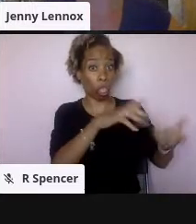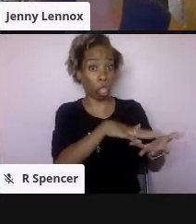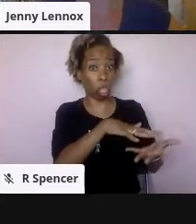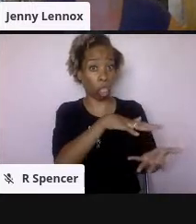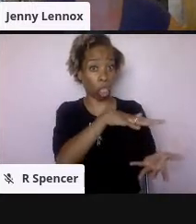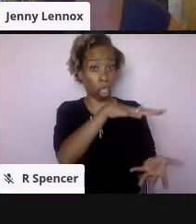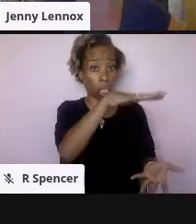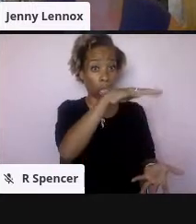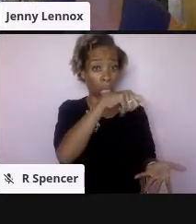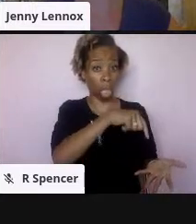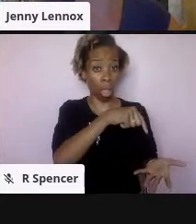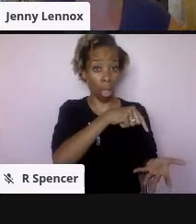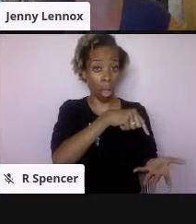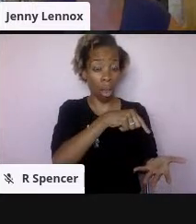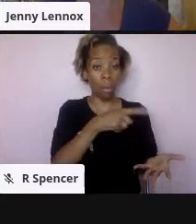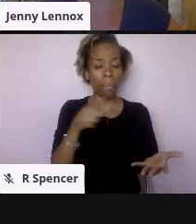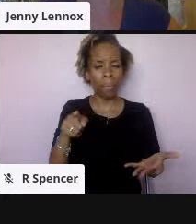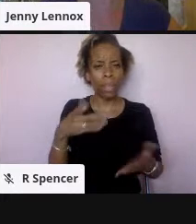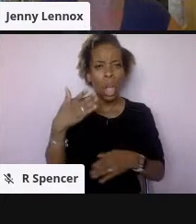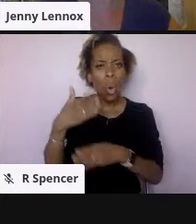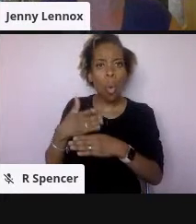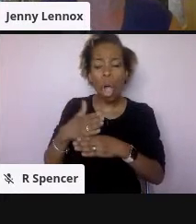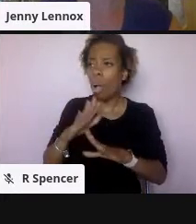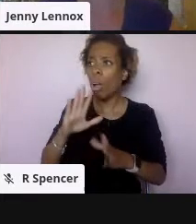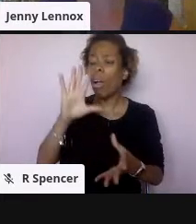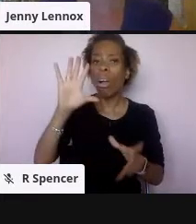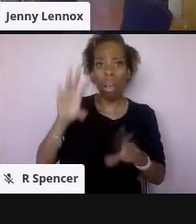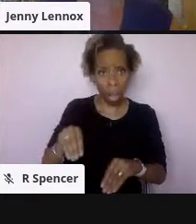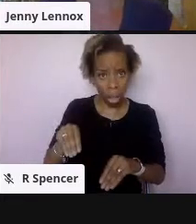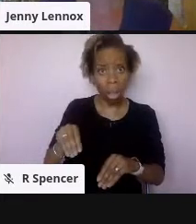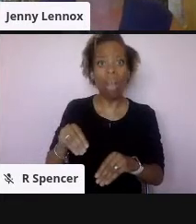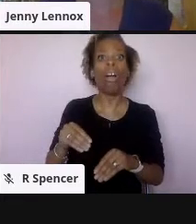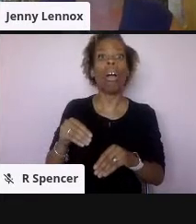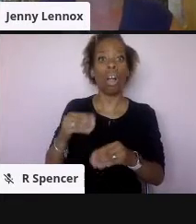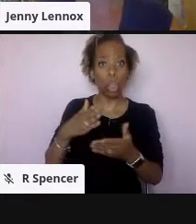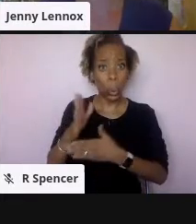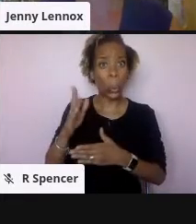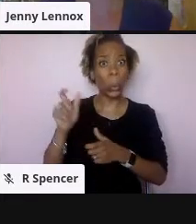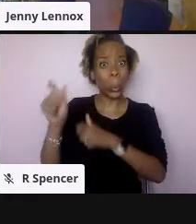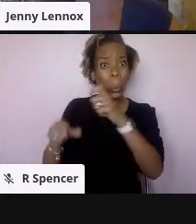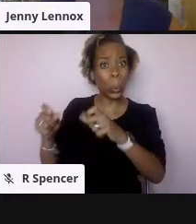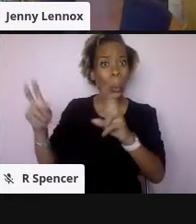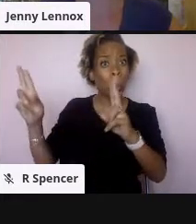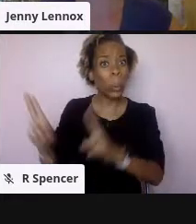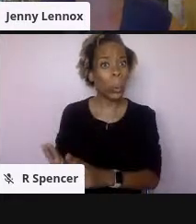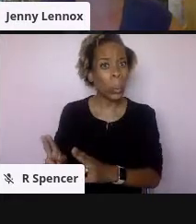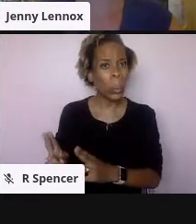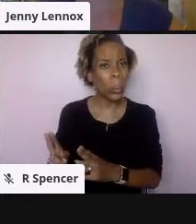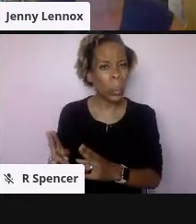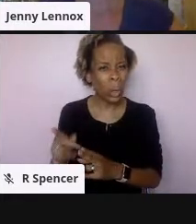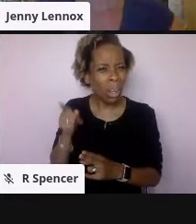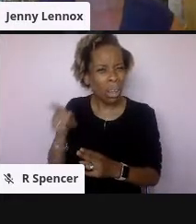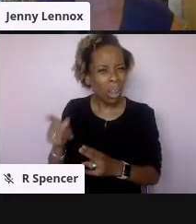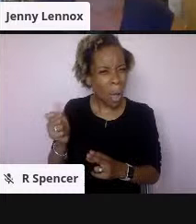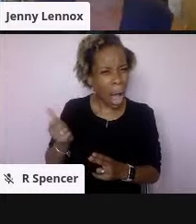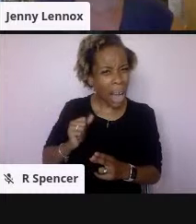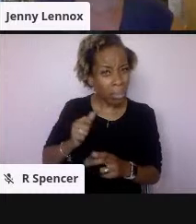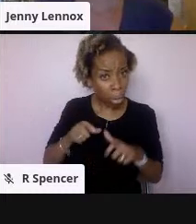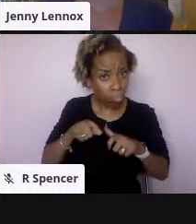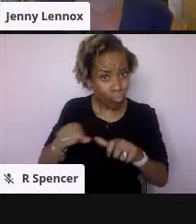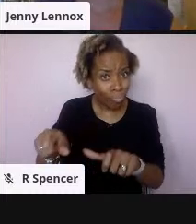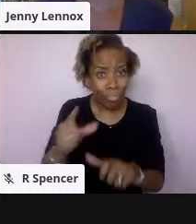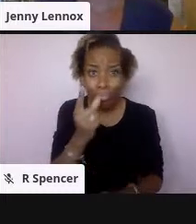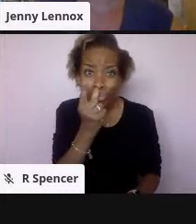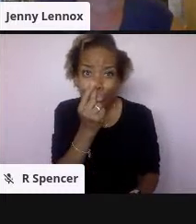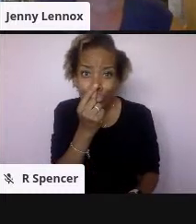they expecting? What work are they expecting not to happen as a result of this? And employers are very bad at often saying what it is that they're expecting not to occur.